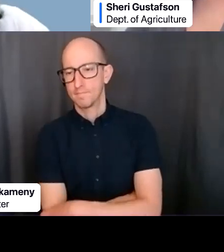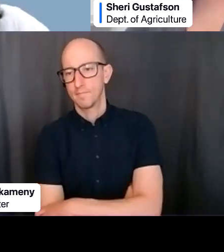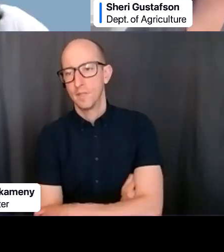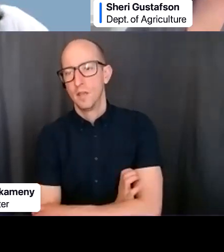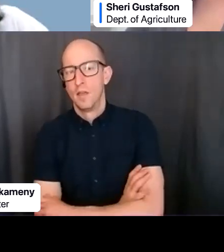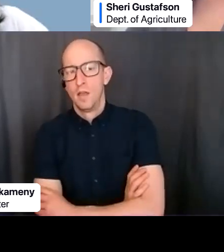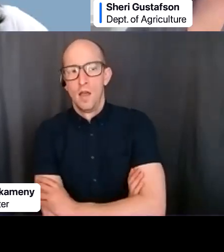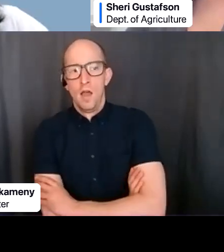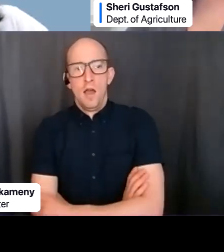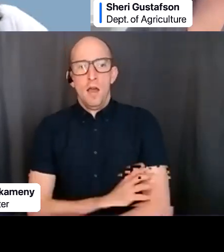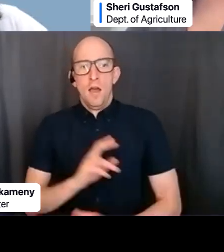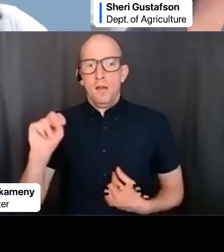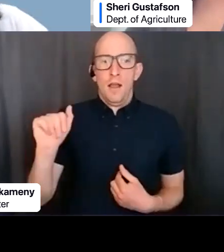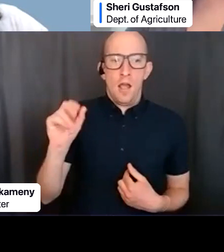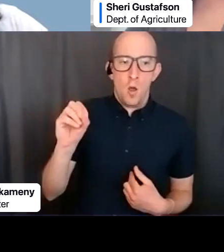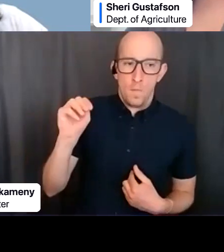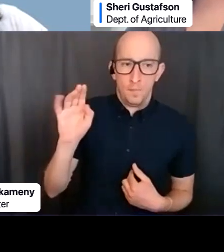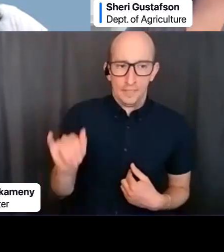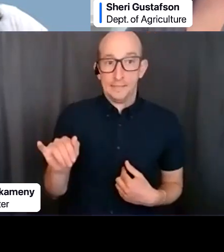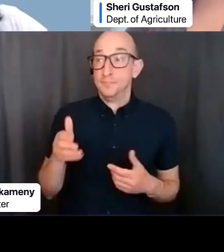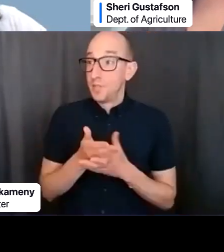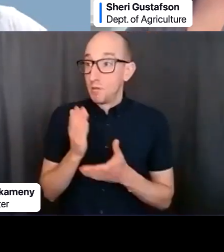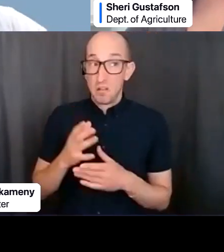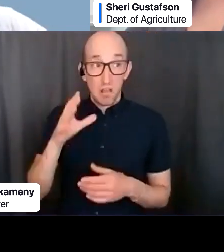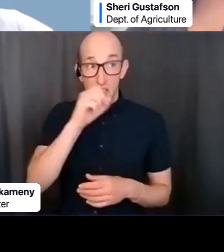All right. Well, I guess we can do one more.